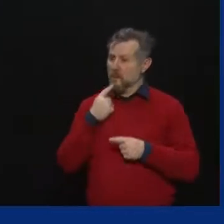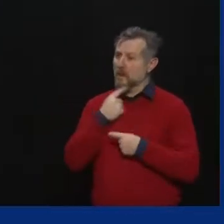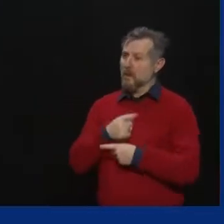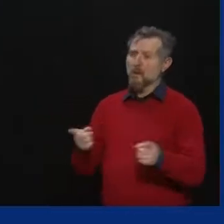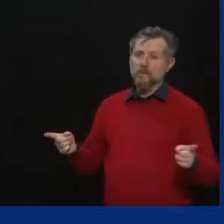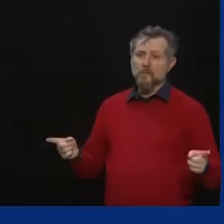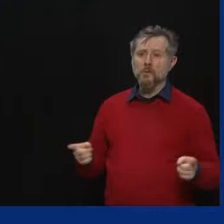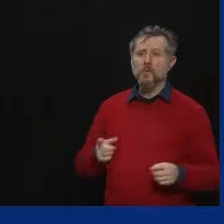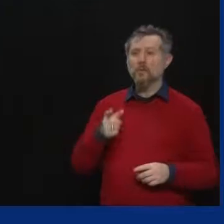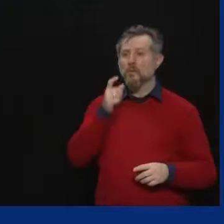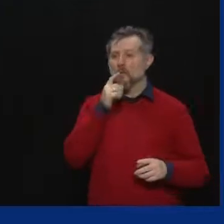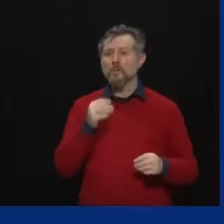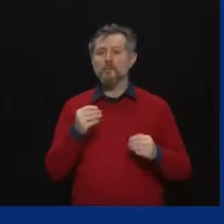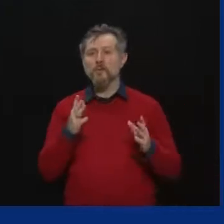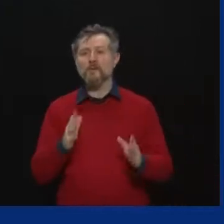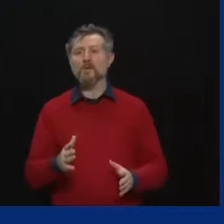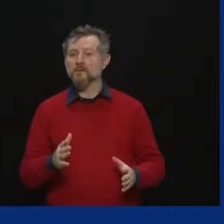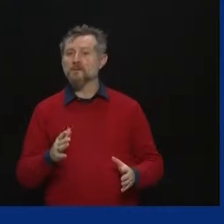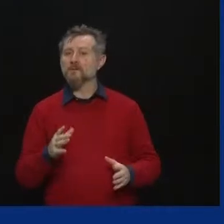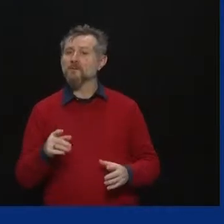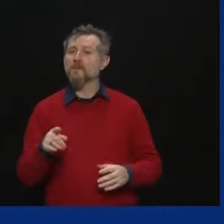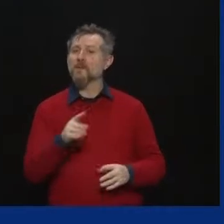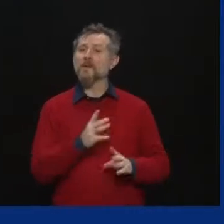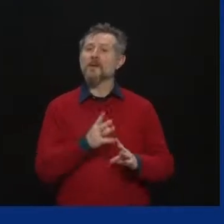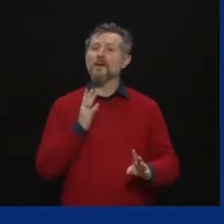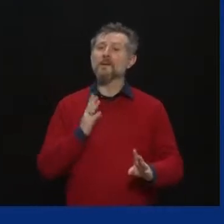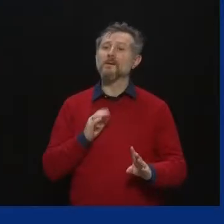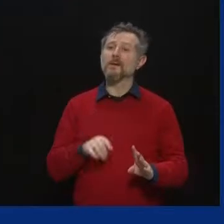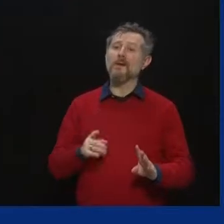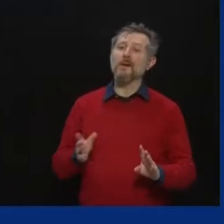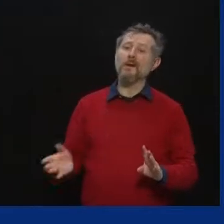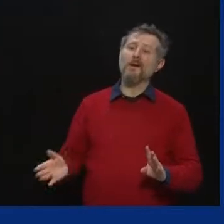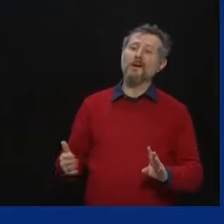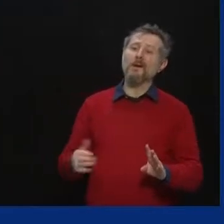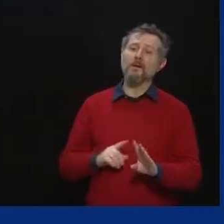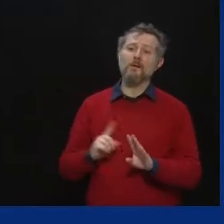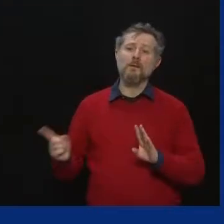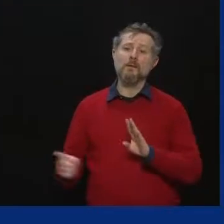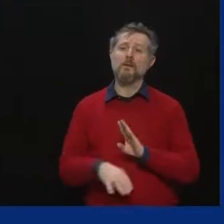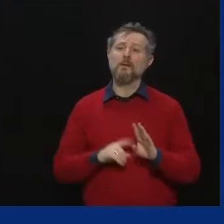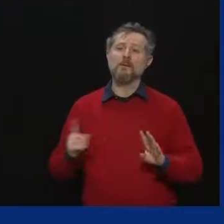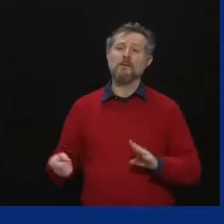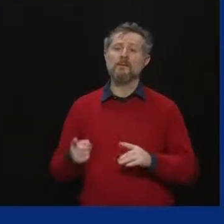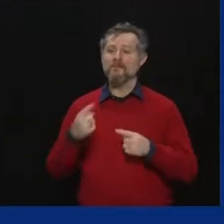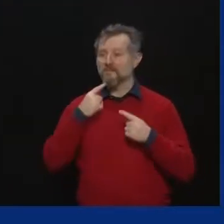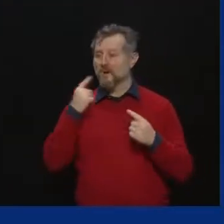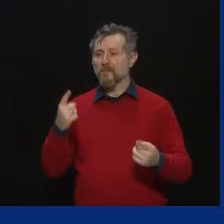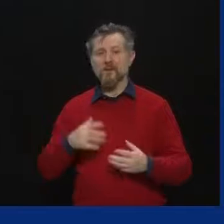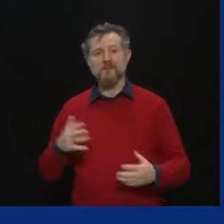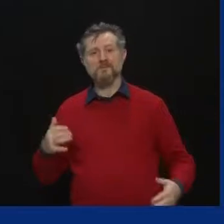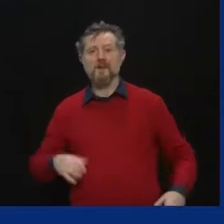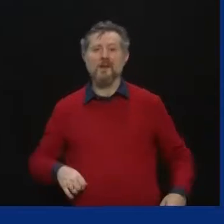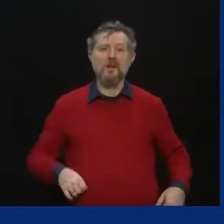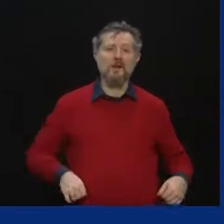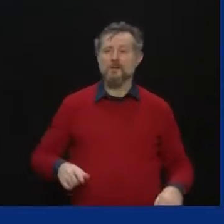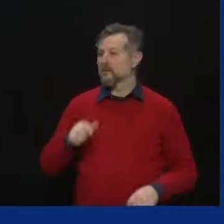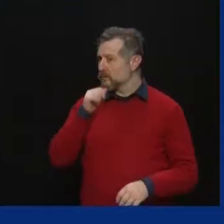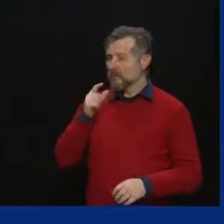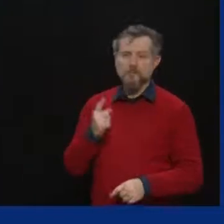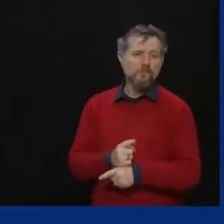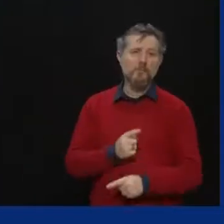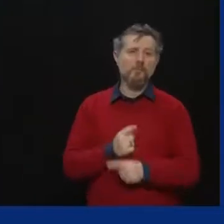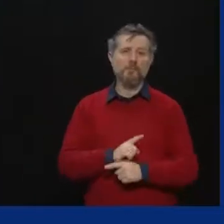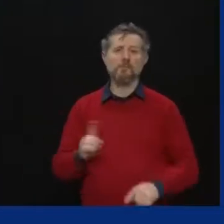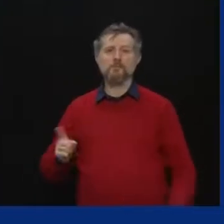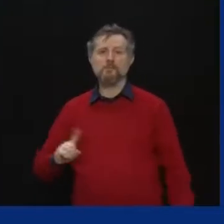the providers of this that there is no skipping of line. I don't care what your job is. And so that's inappropriate, and I don't want anyone to